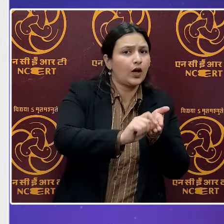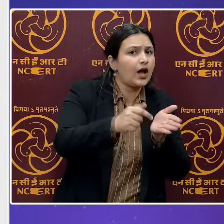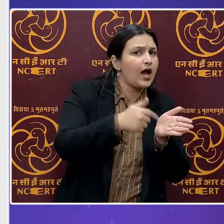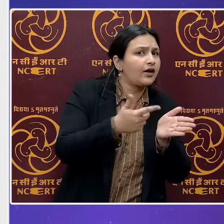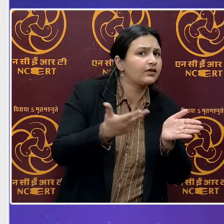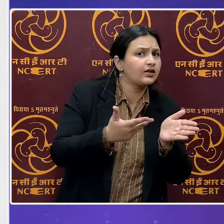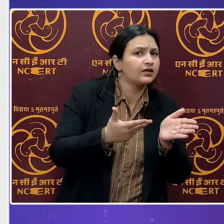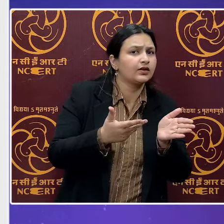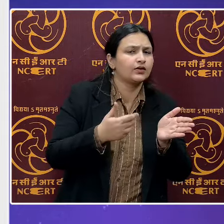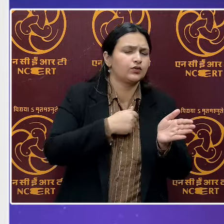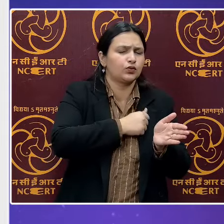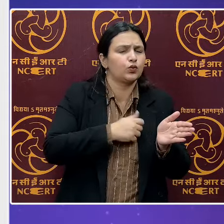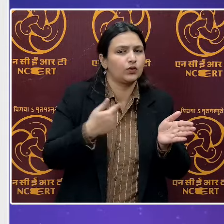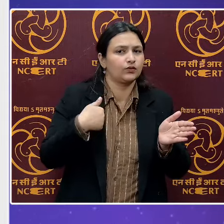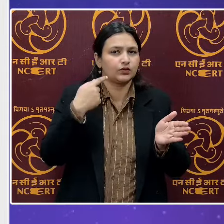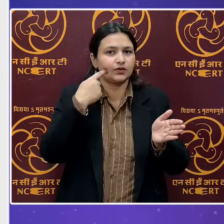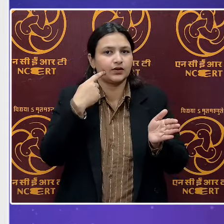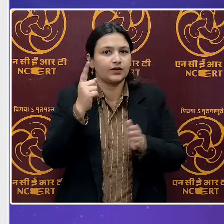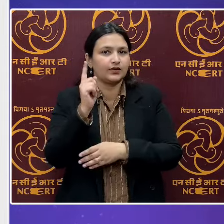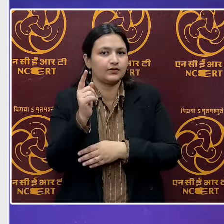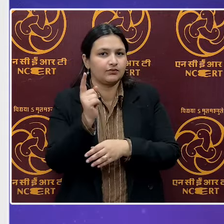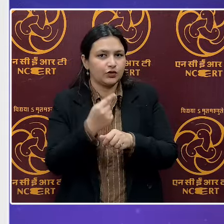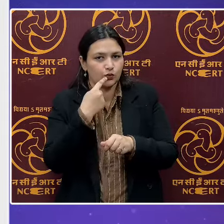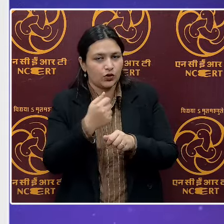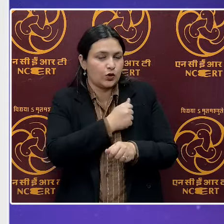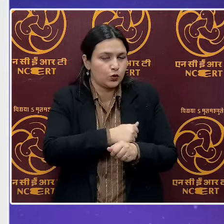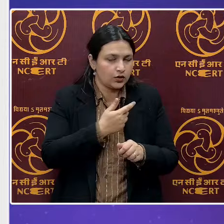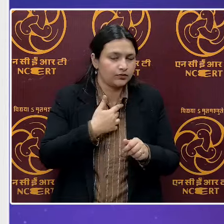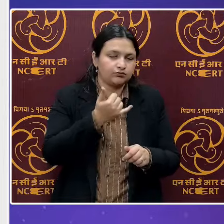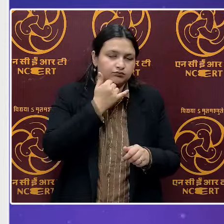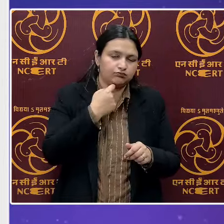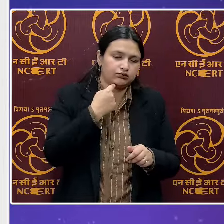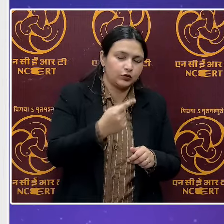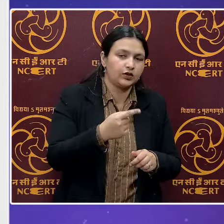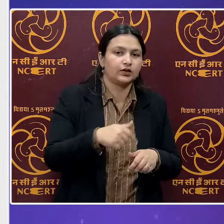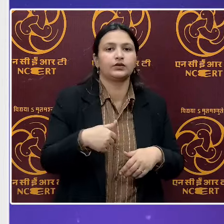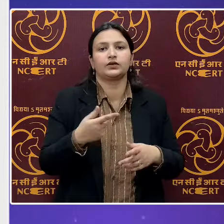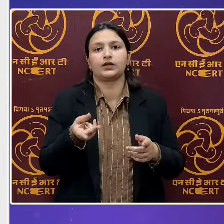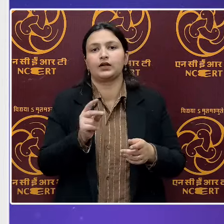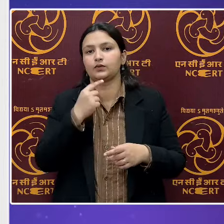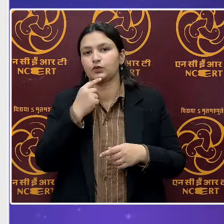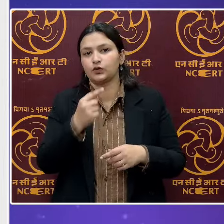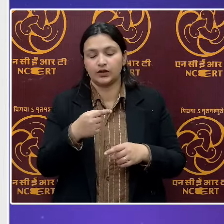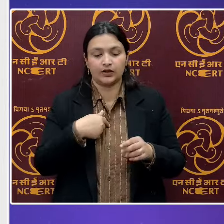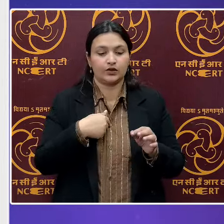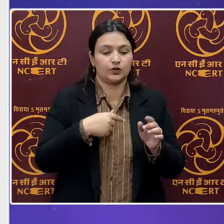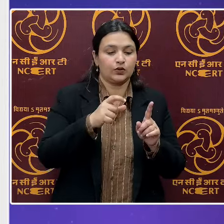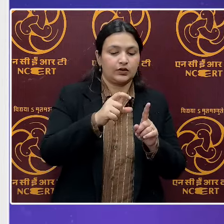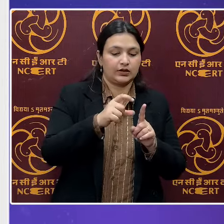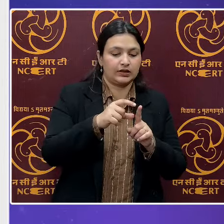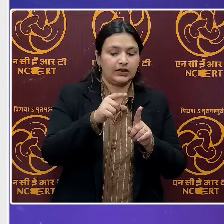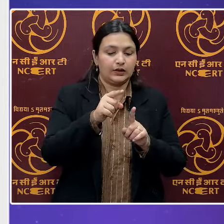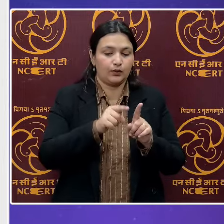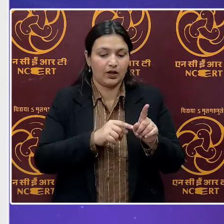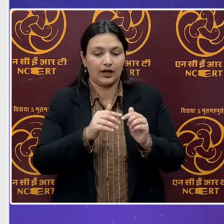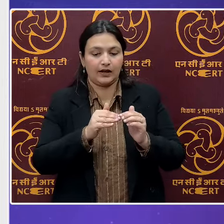equal to, Y is a sin omega t. So, velocity is derivative of Y, dy by